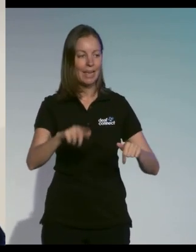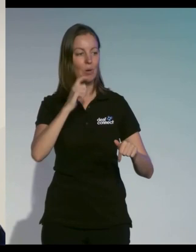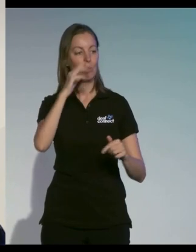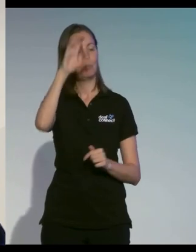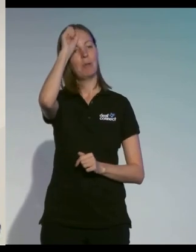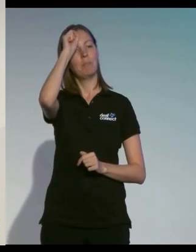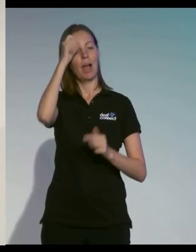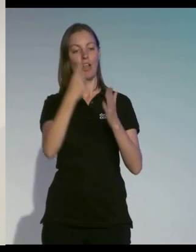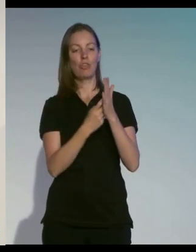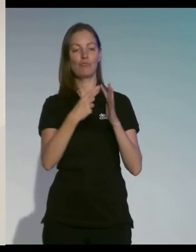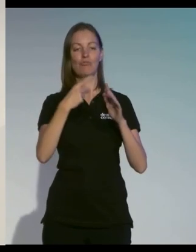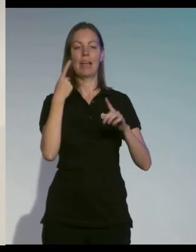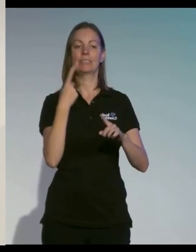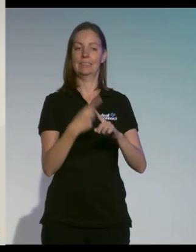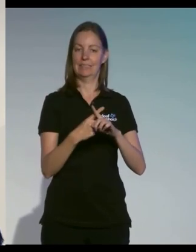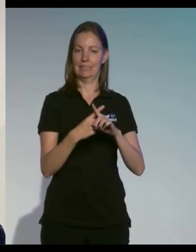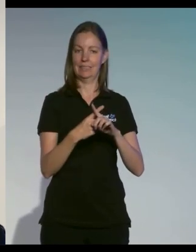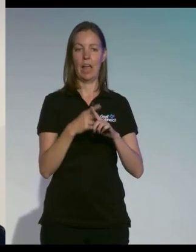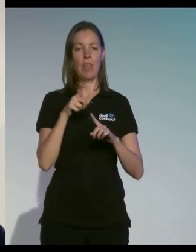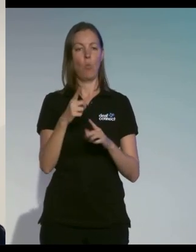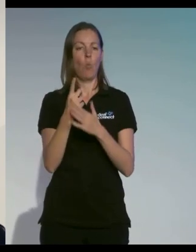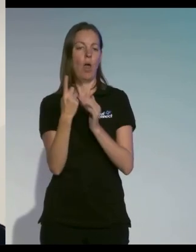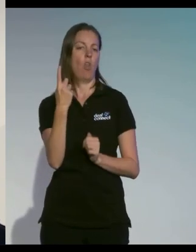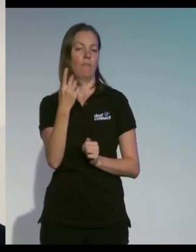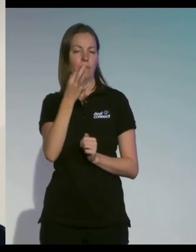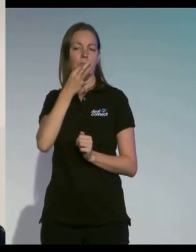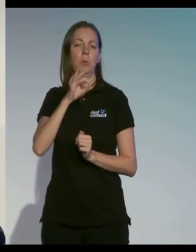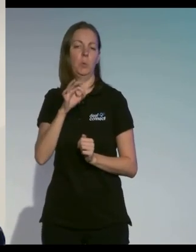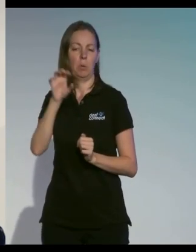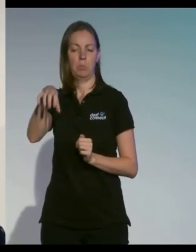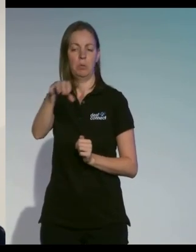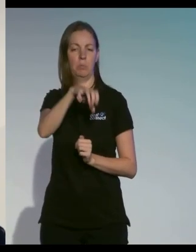few venues for gay men. And